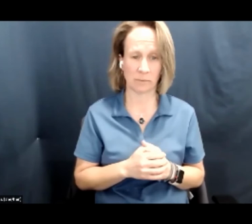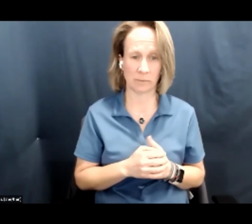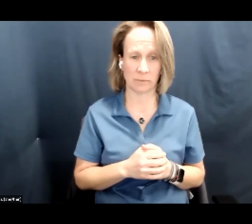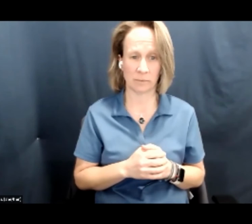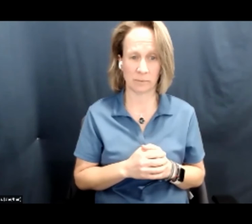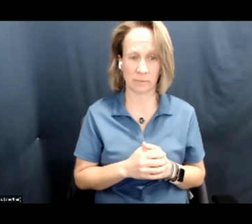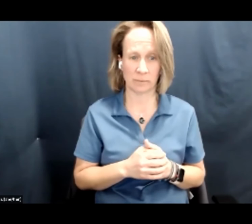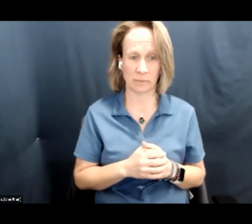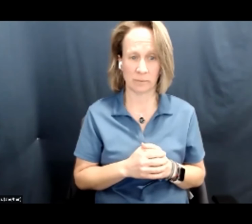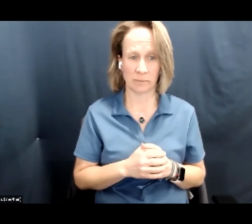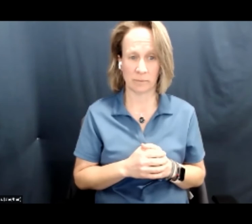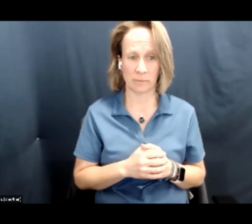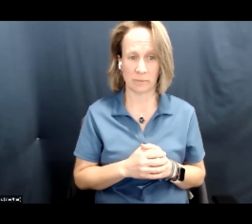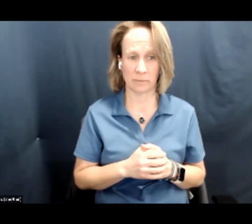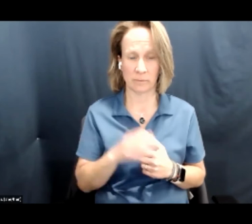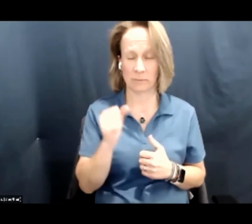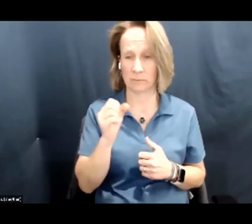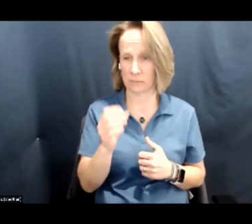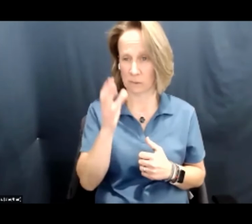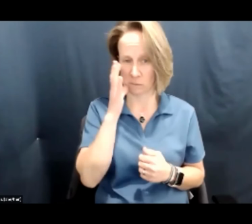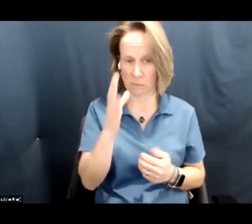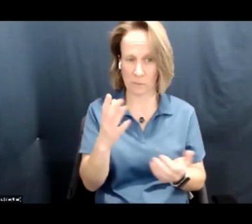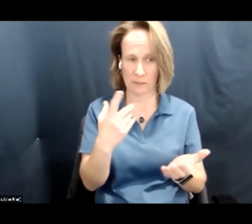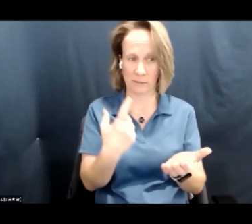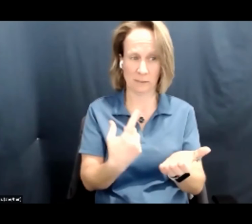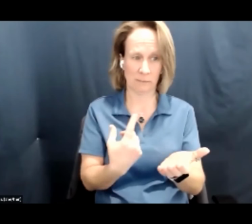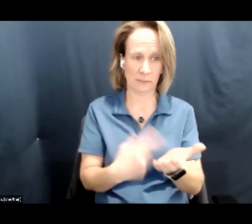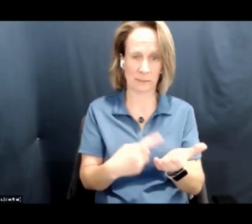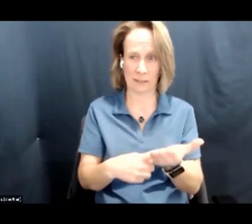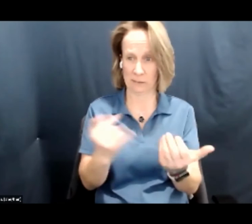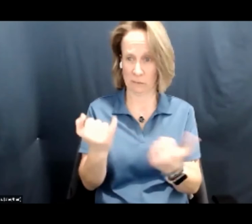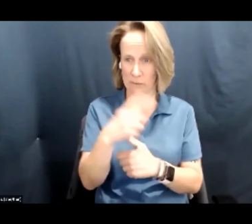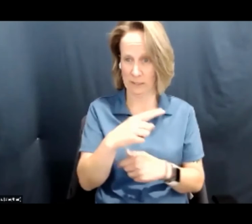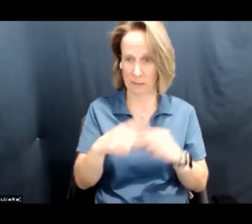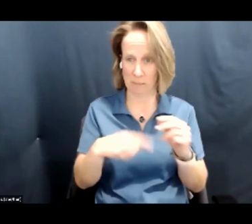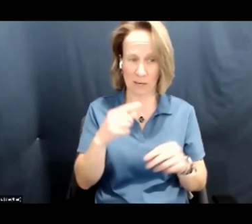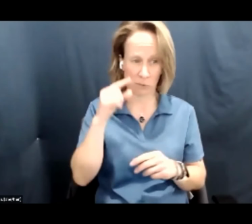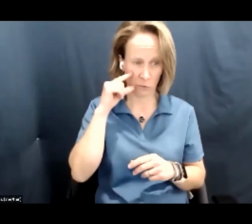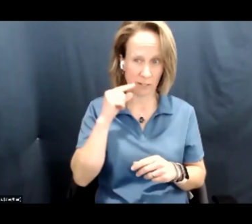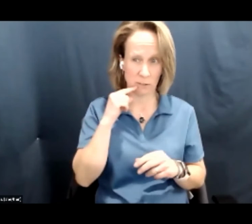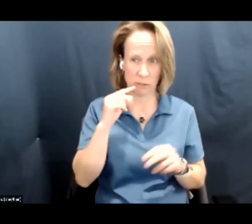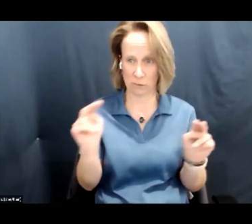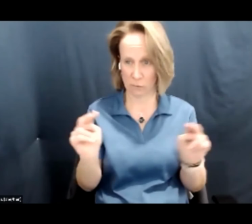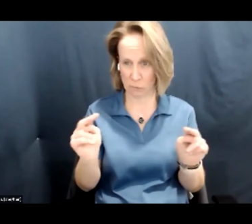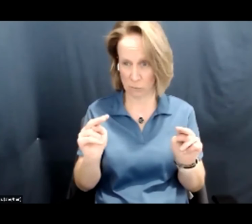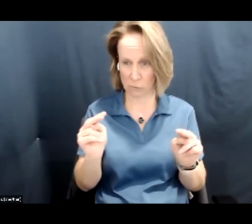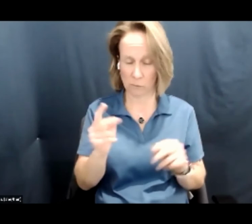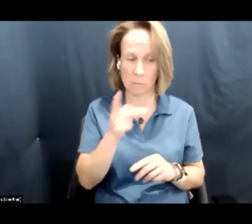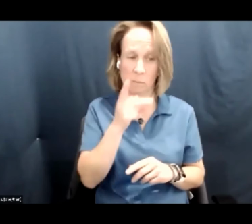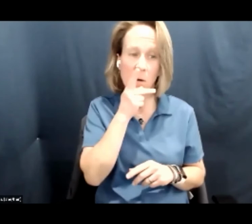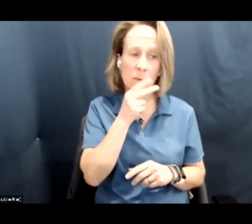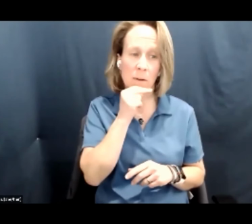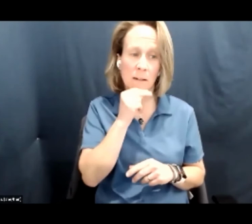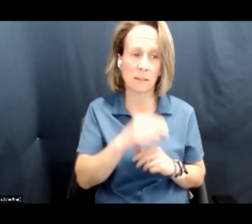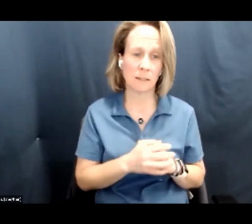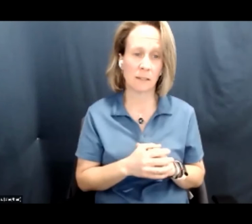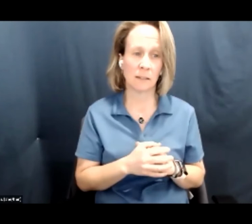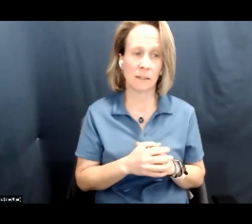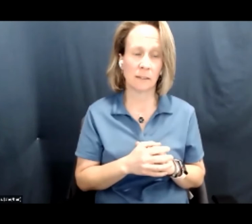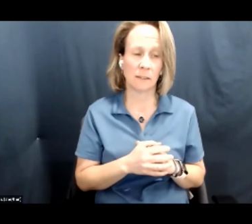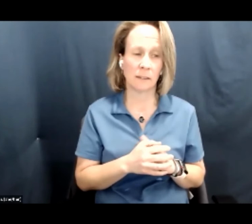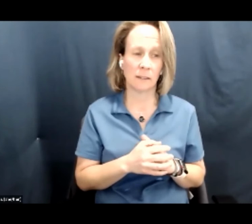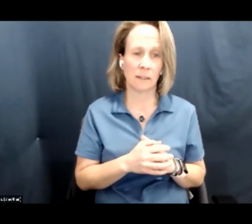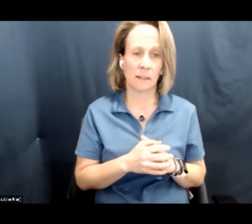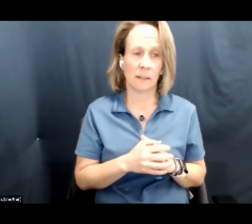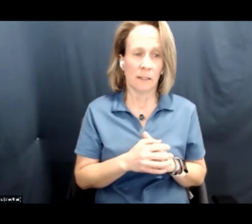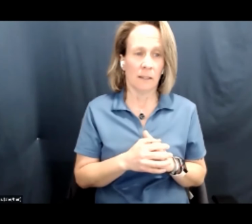So I'm going to talk today a little bit about some gender neutral pronouns and go through what some of those look like. We're also